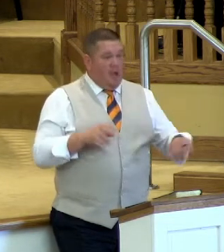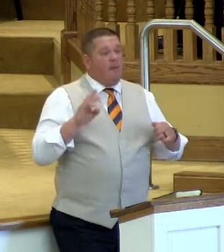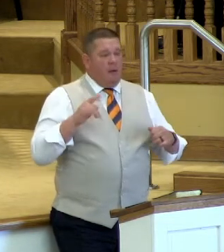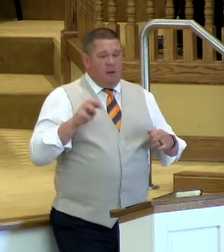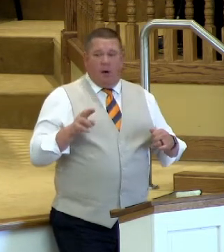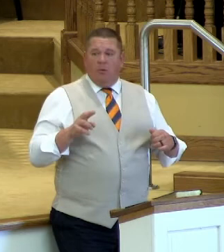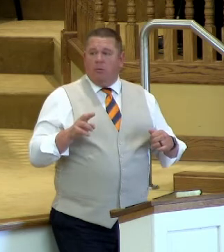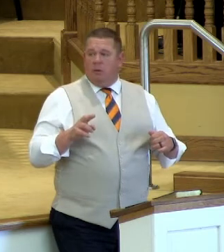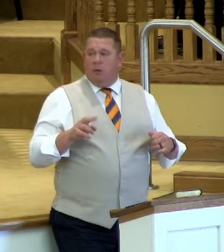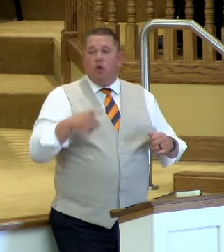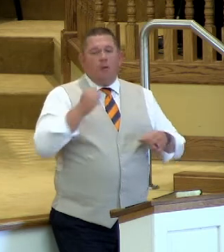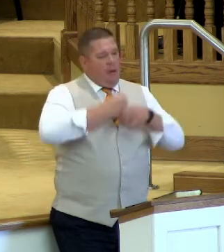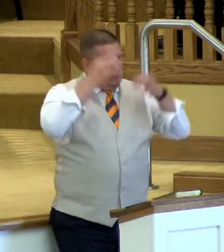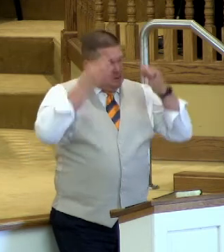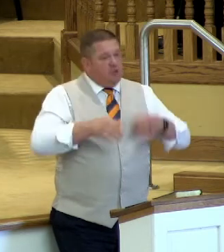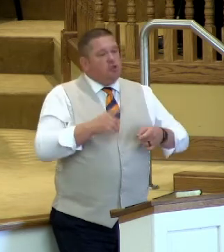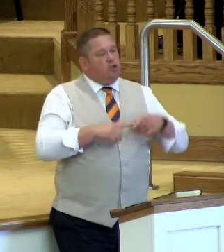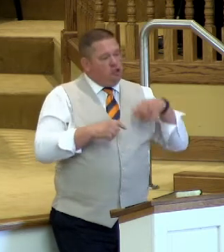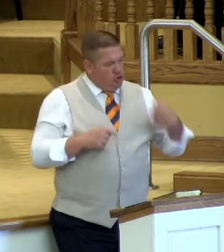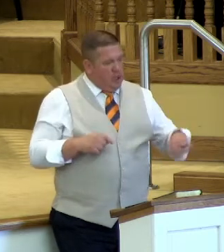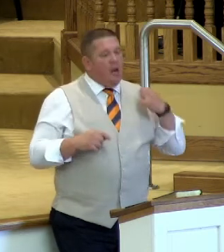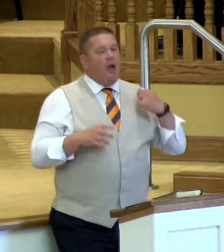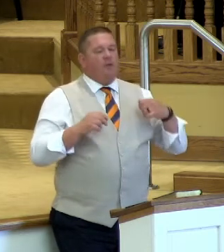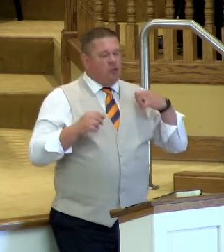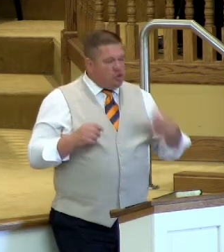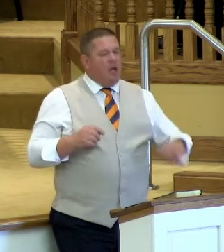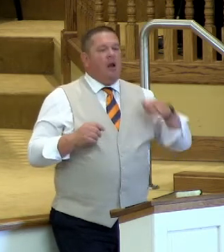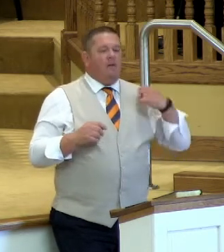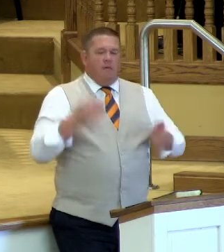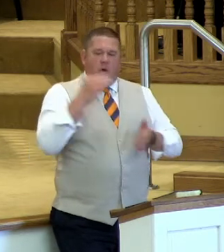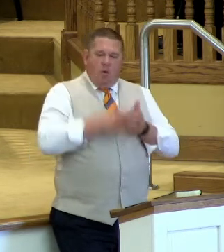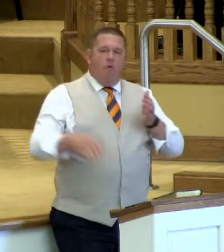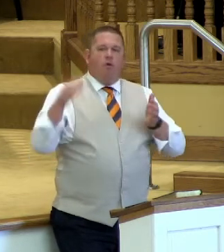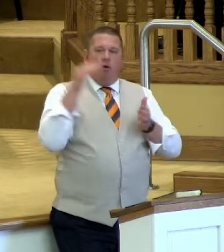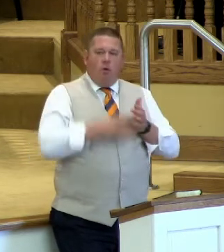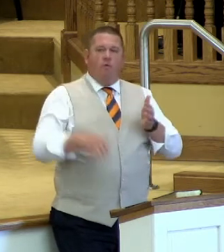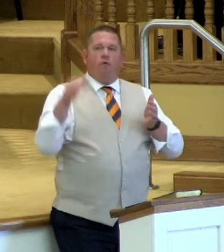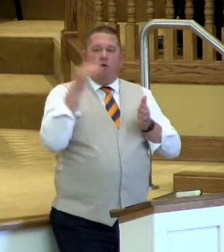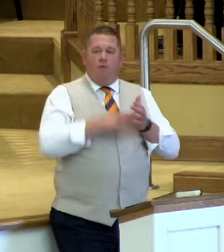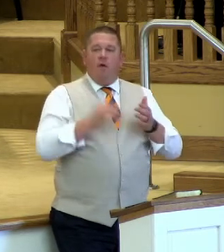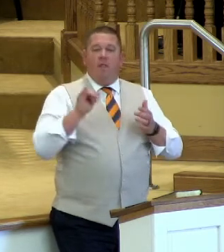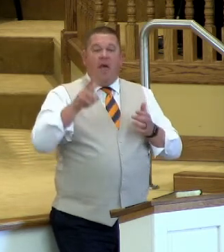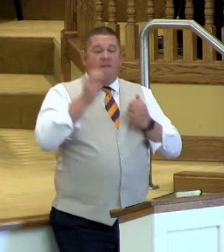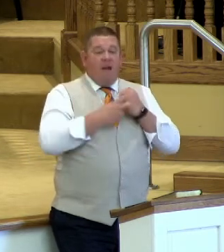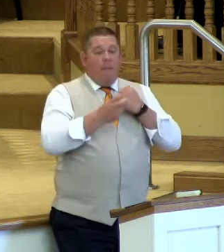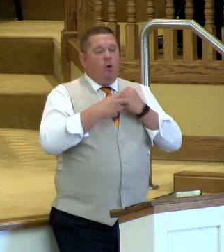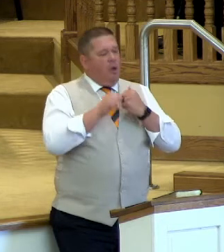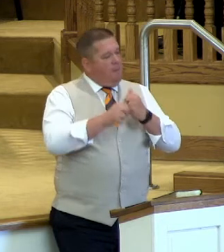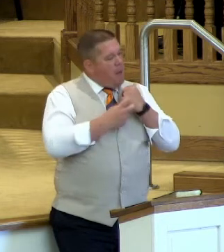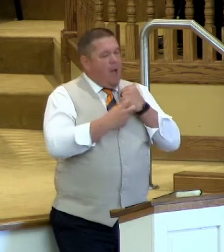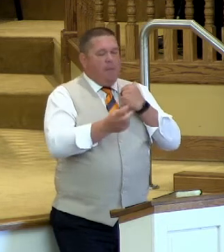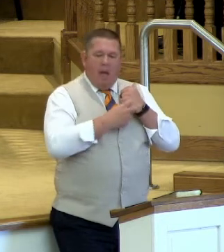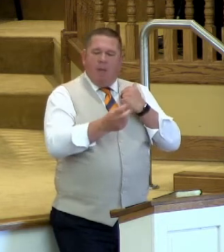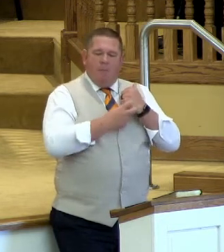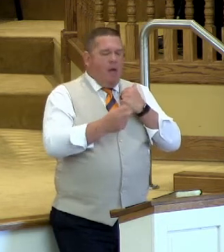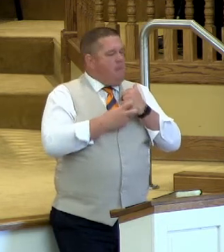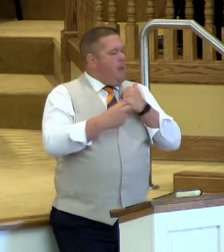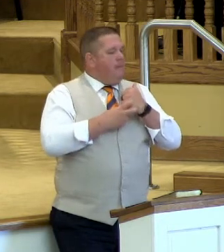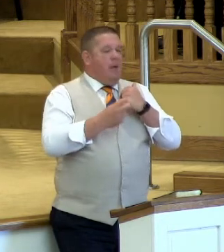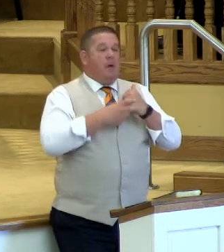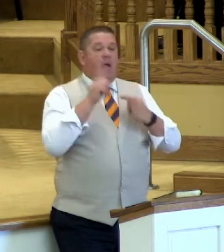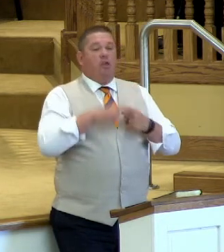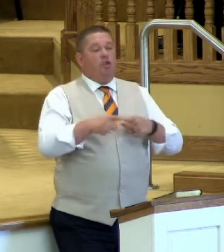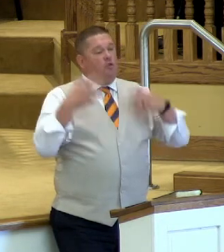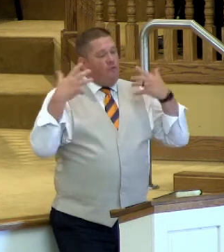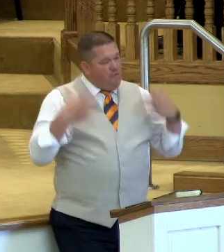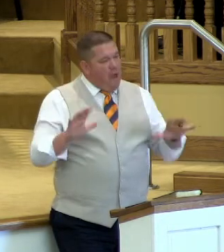the viper, and you can make the decision to shake it off and shake it off again and again, and that viper can keep biting you and biting you and biting you